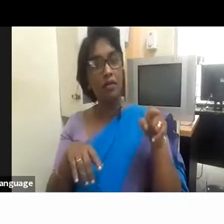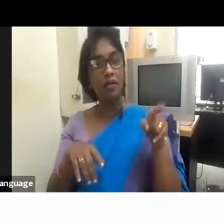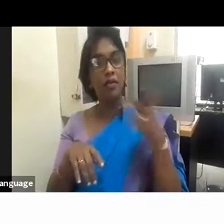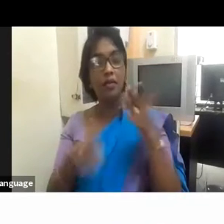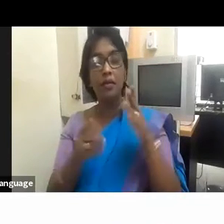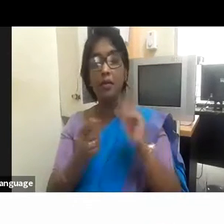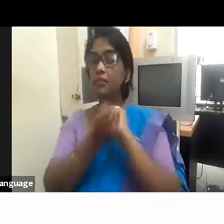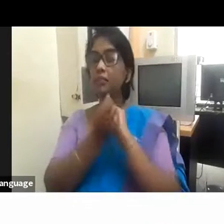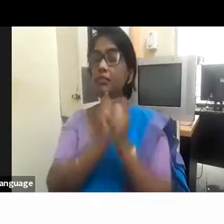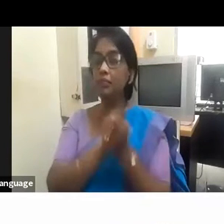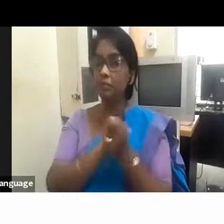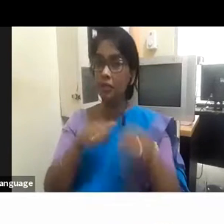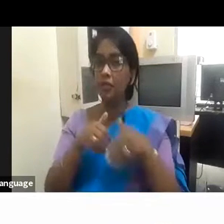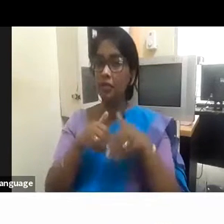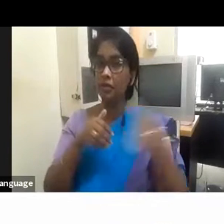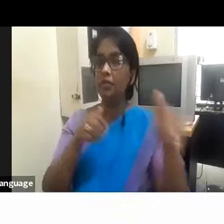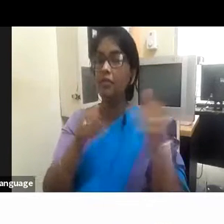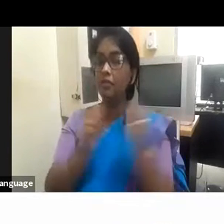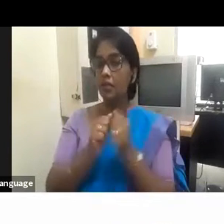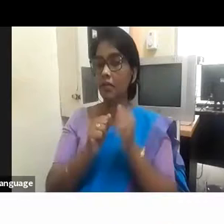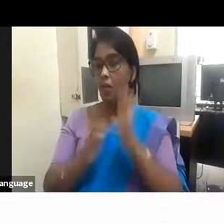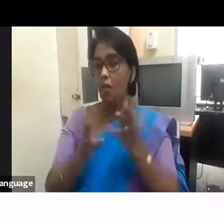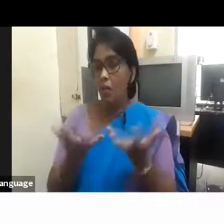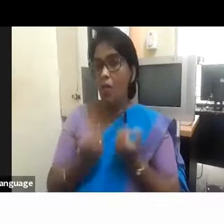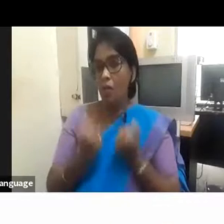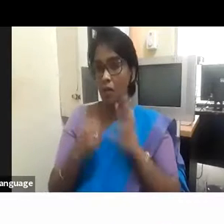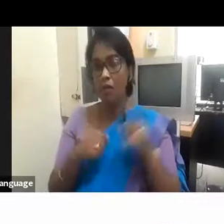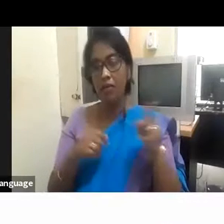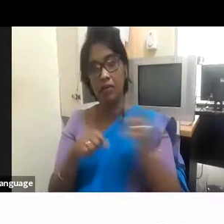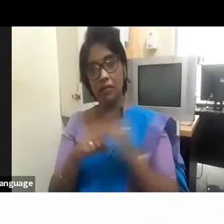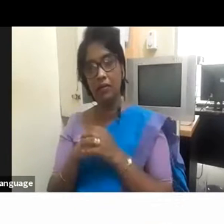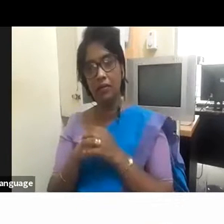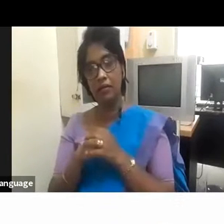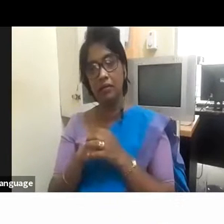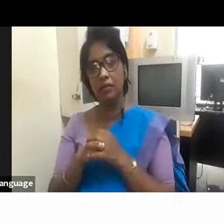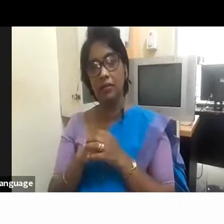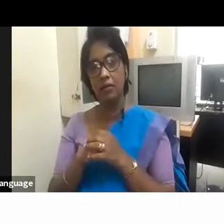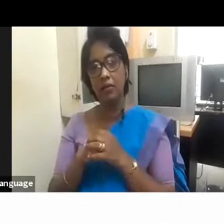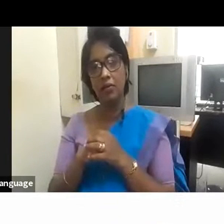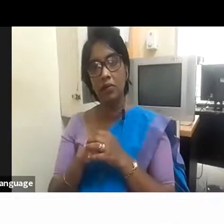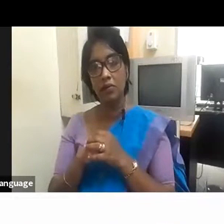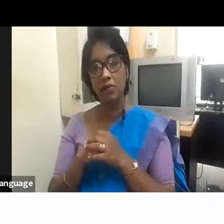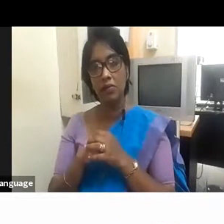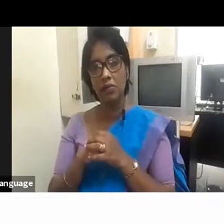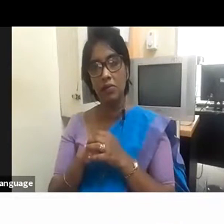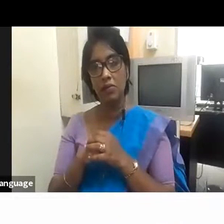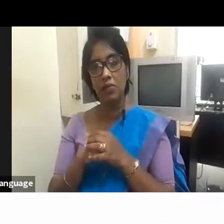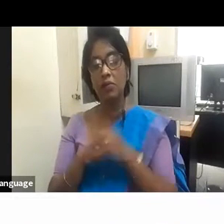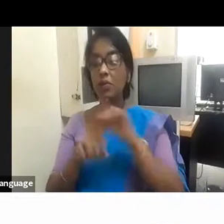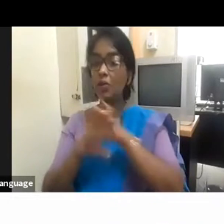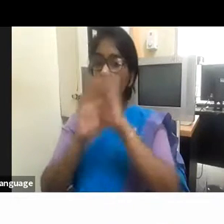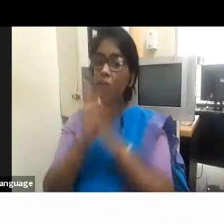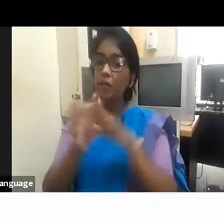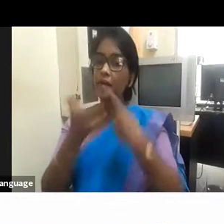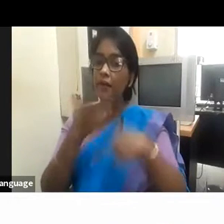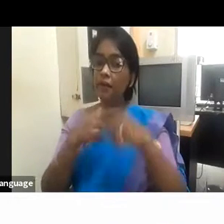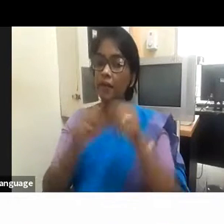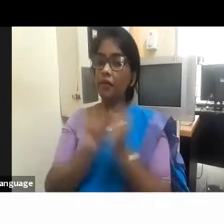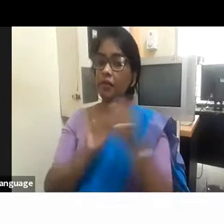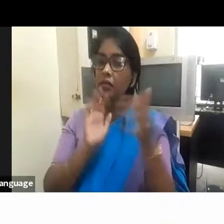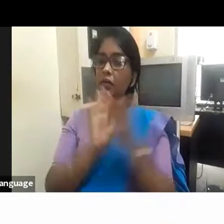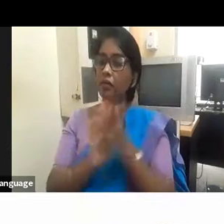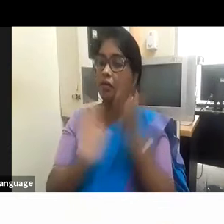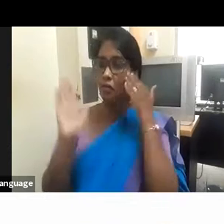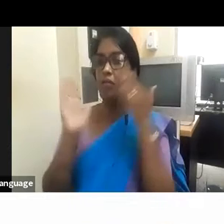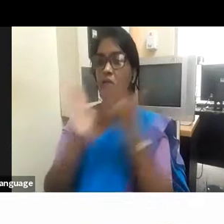take place in developing yourself. How do you encompass all that thing? That was the change that will